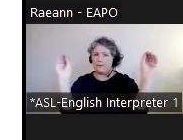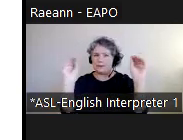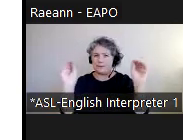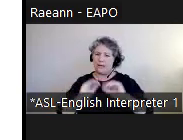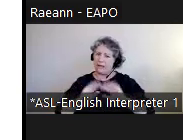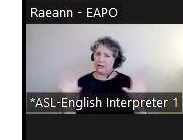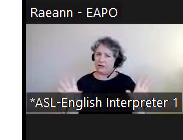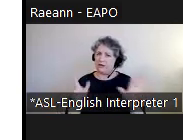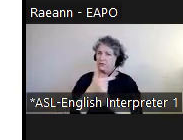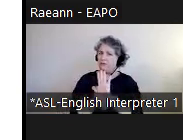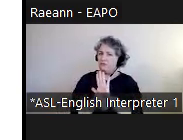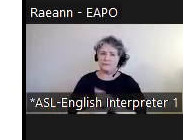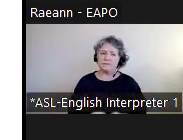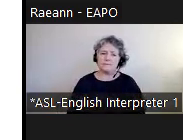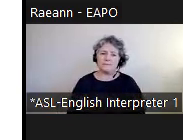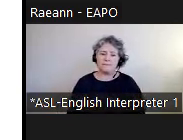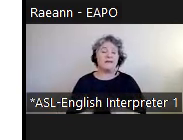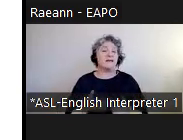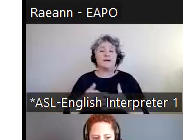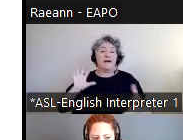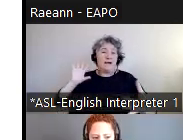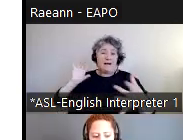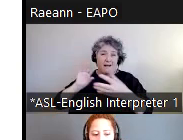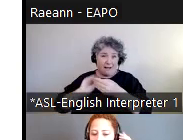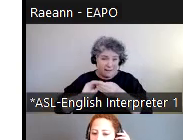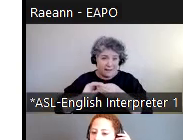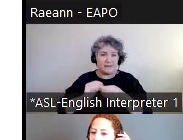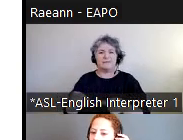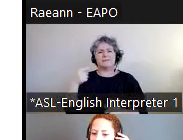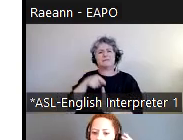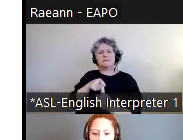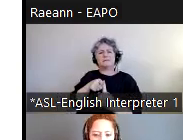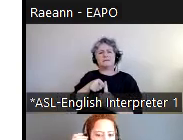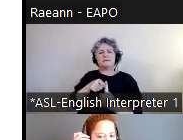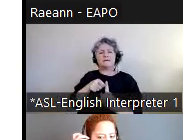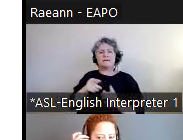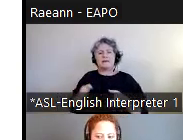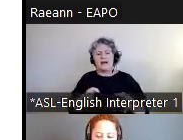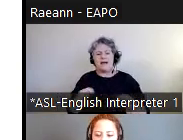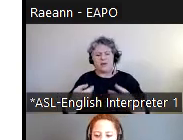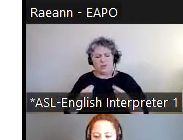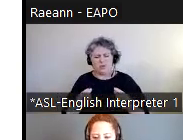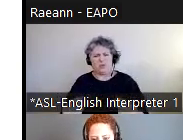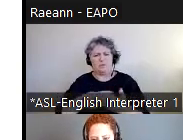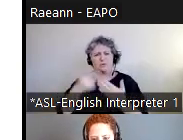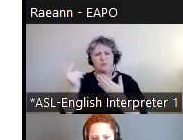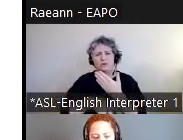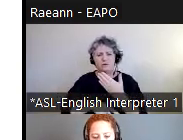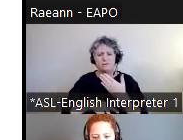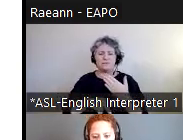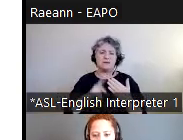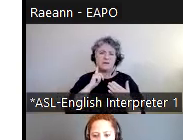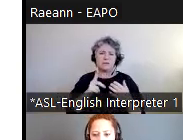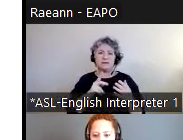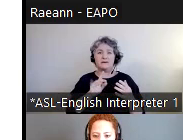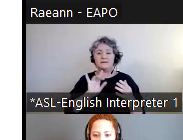So with all that said, let's return to the Guided Pathways program. In a second, you're going to see a link get dropped into the